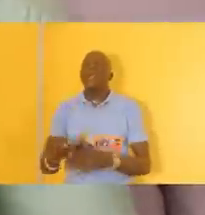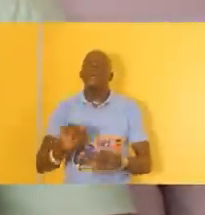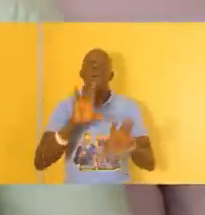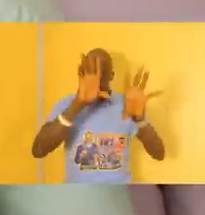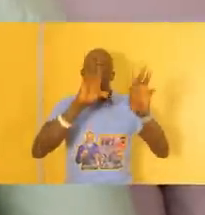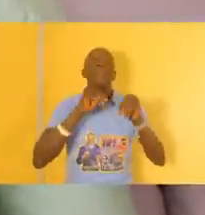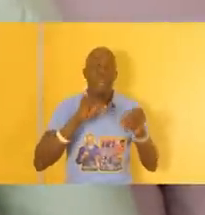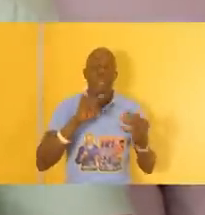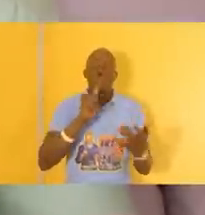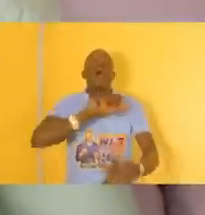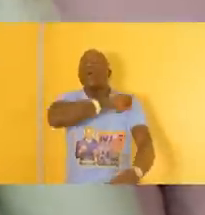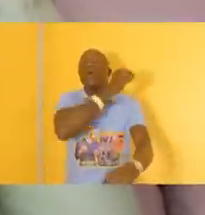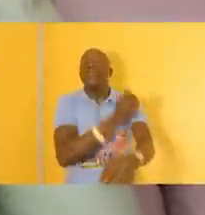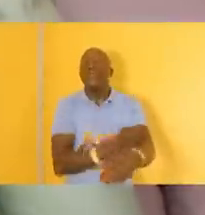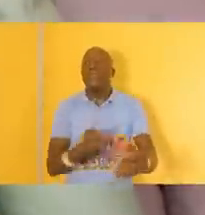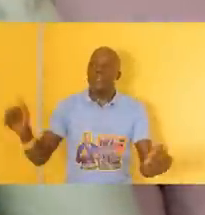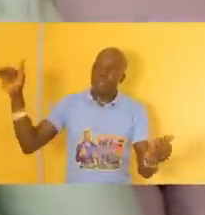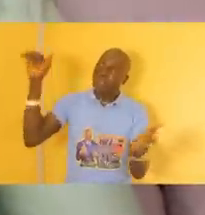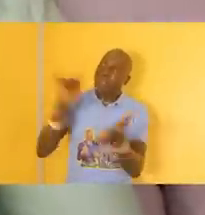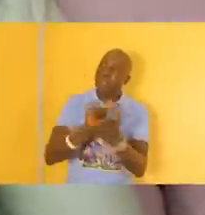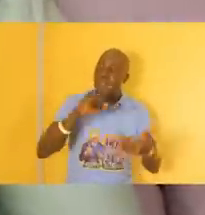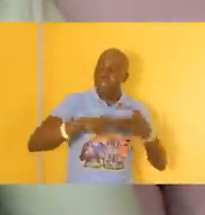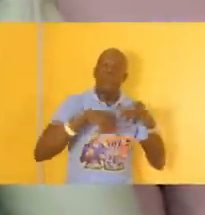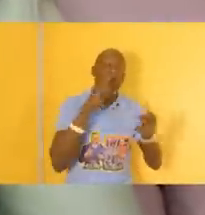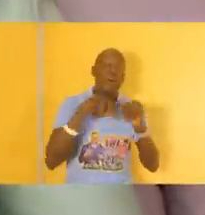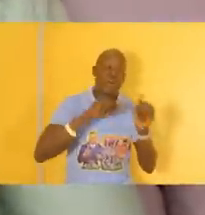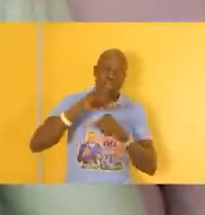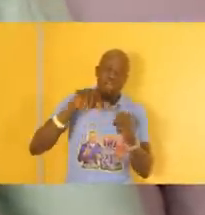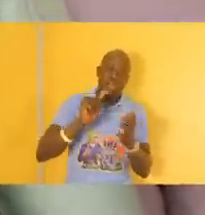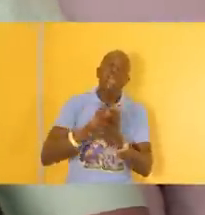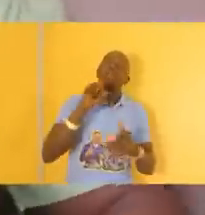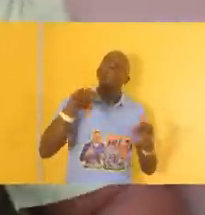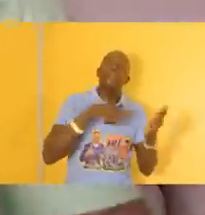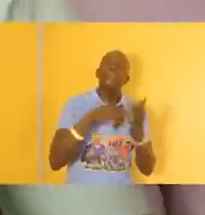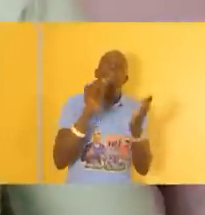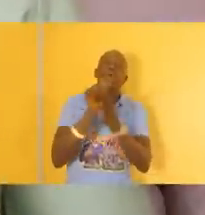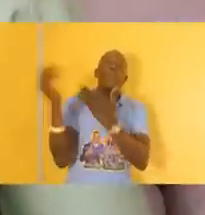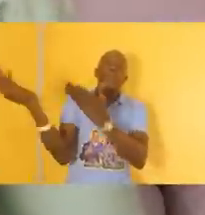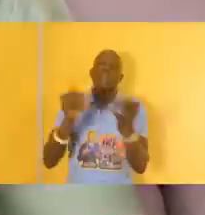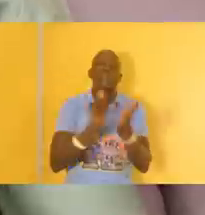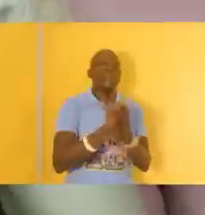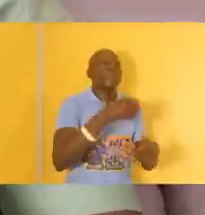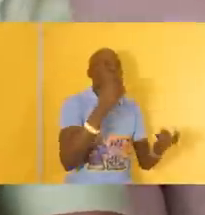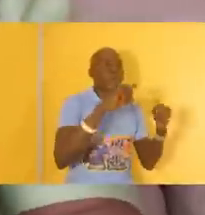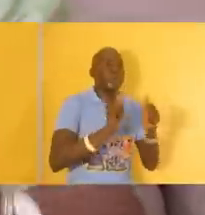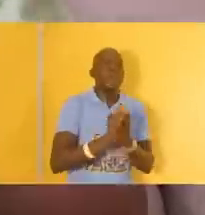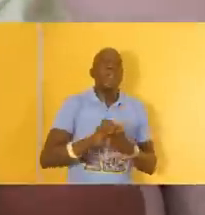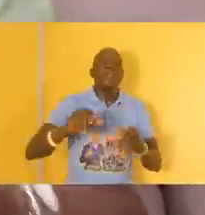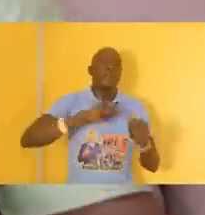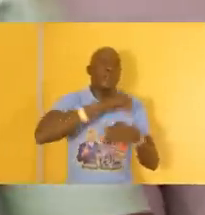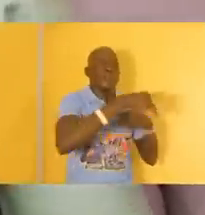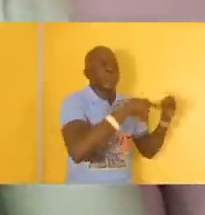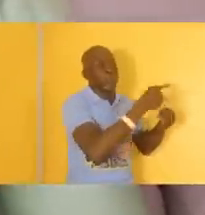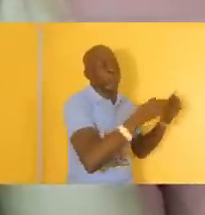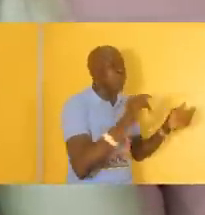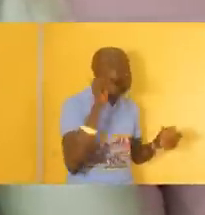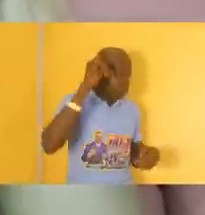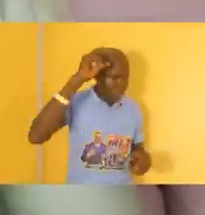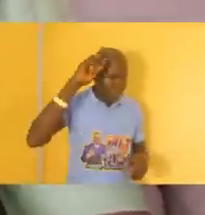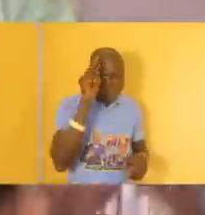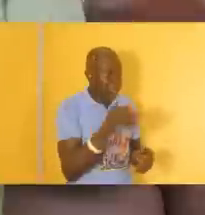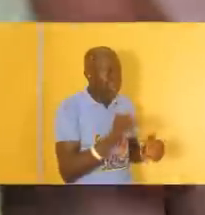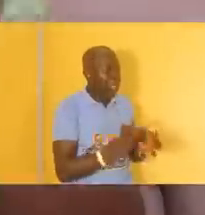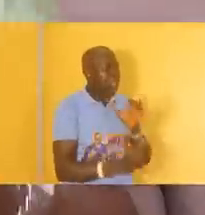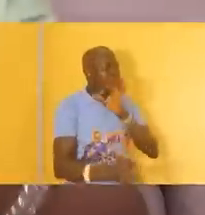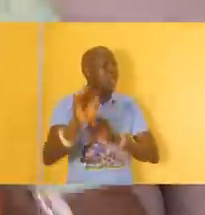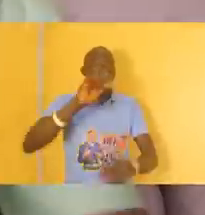it. Listen. Only one langbaja. She said, you langbaja. You will never eat the fruit of your children. We are talking about cars.